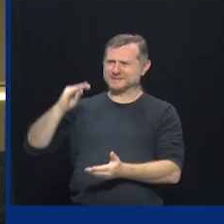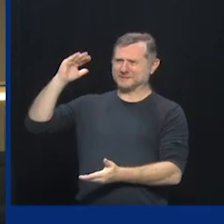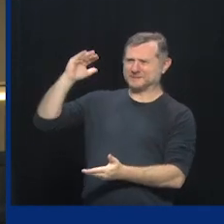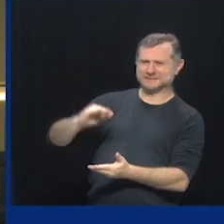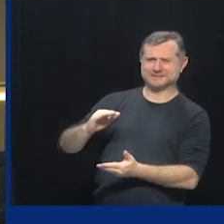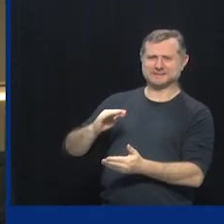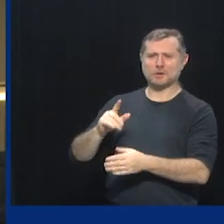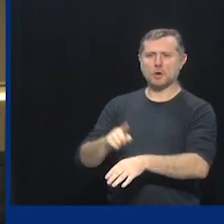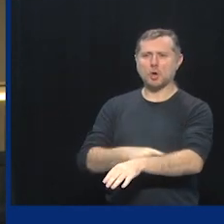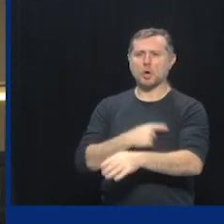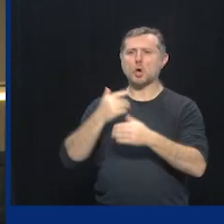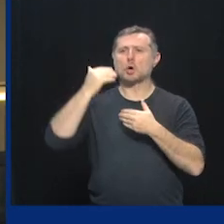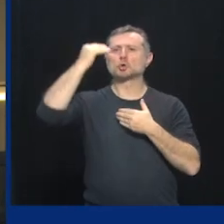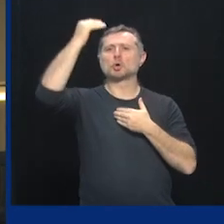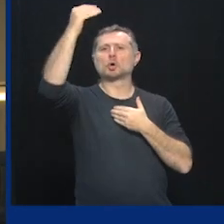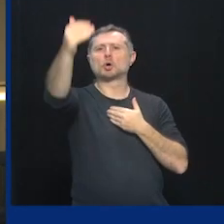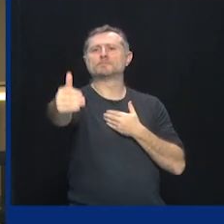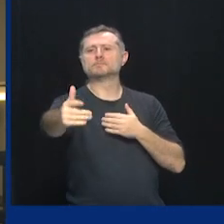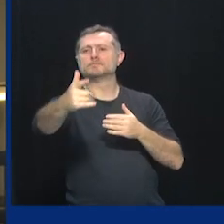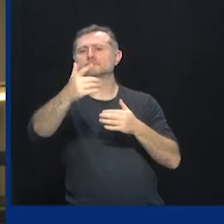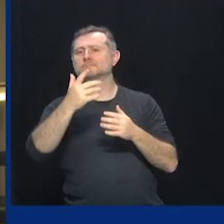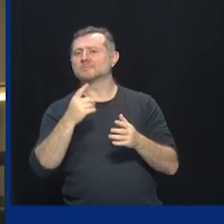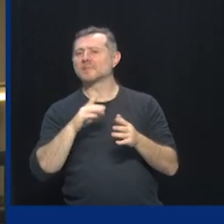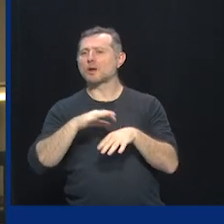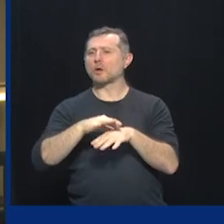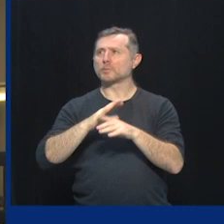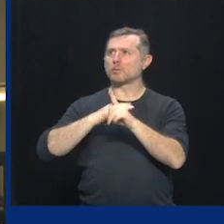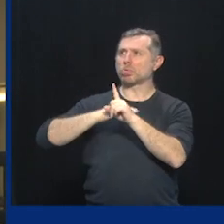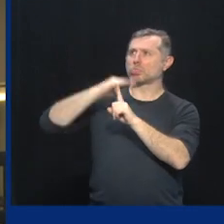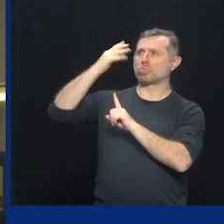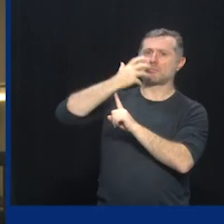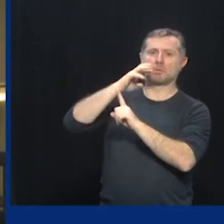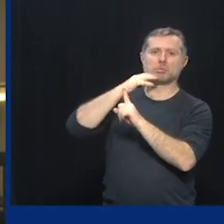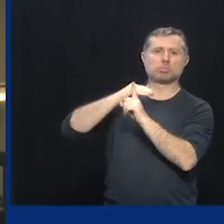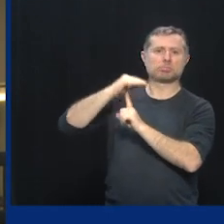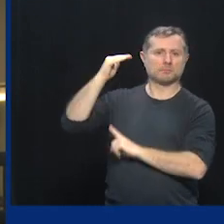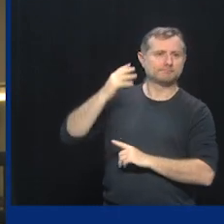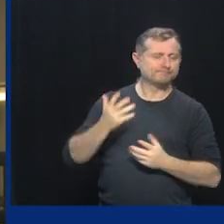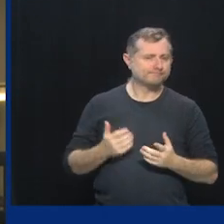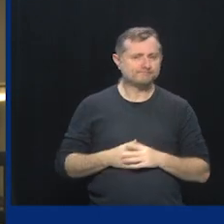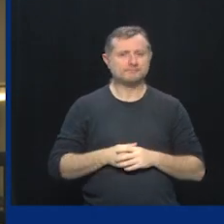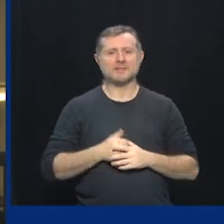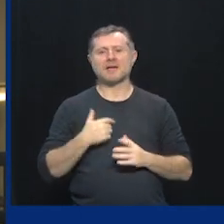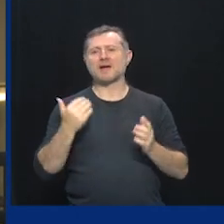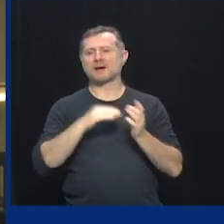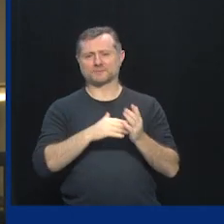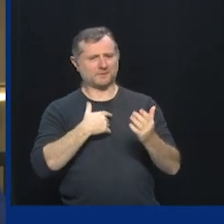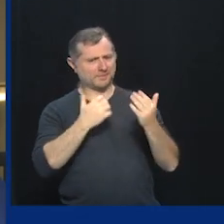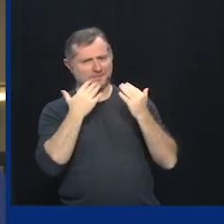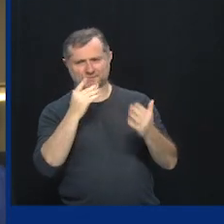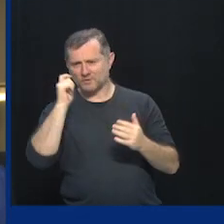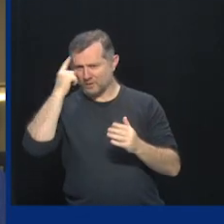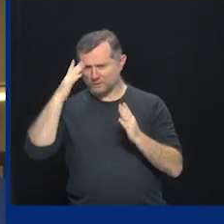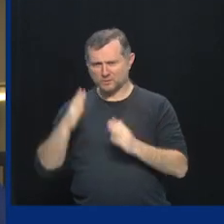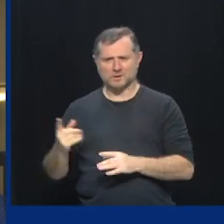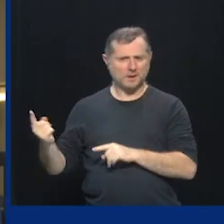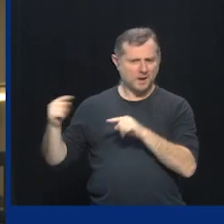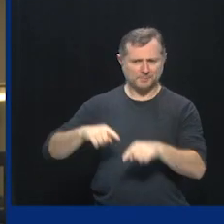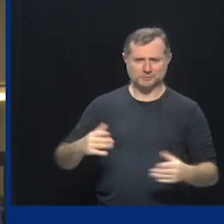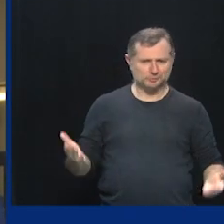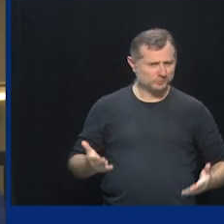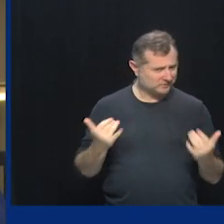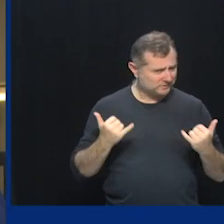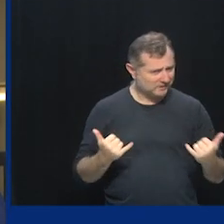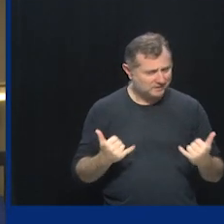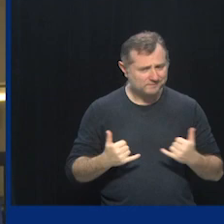long-term consequences of climate change. So again, we thank the governor for being here today. And just so